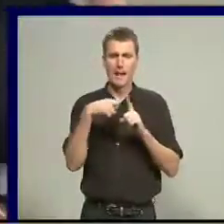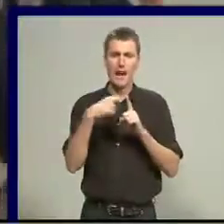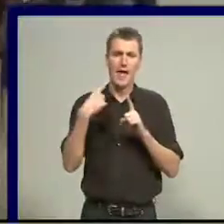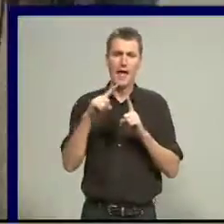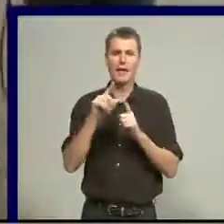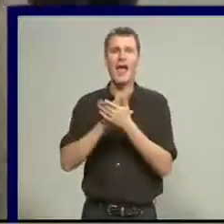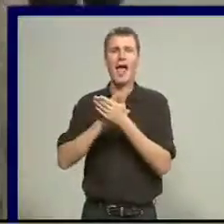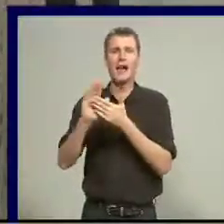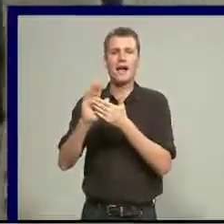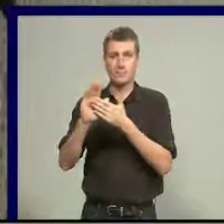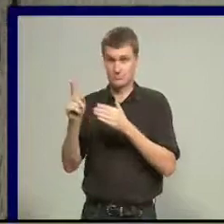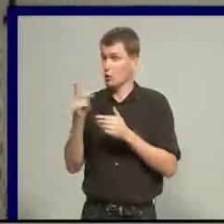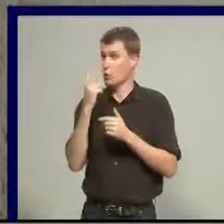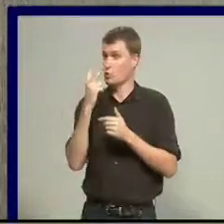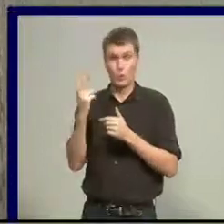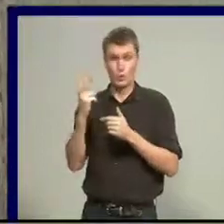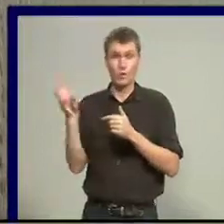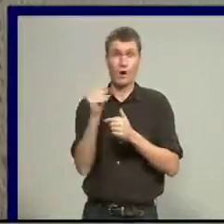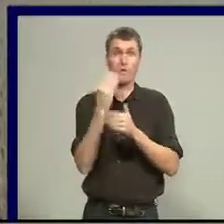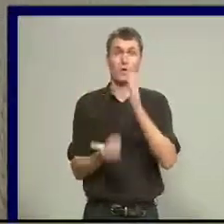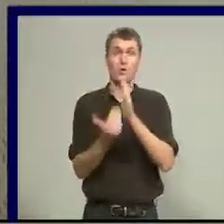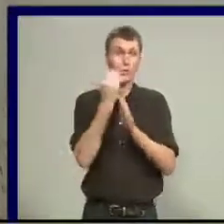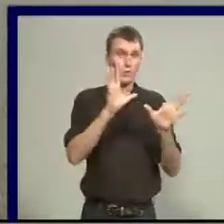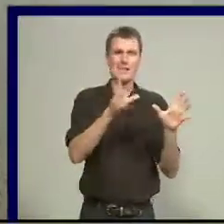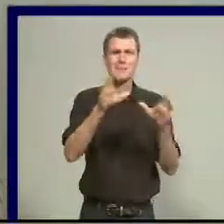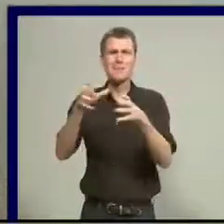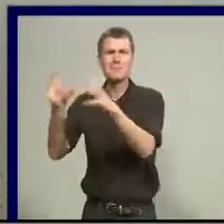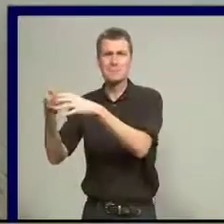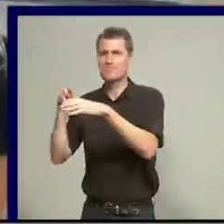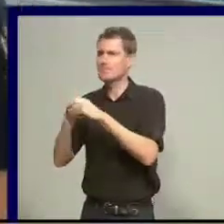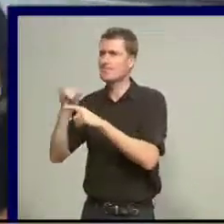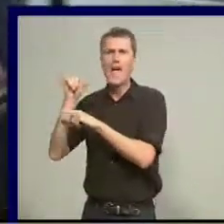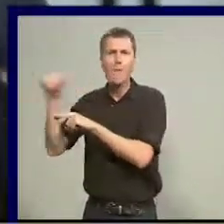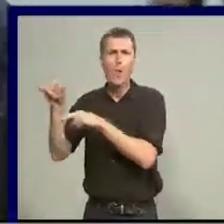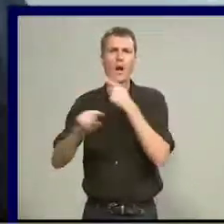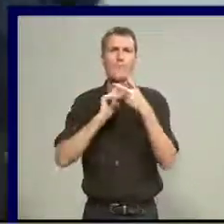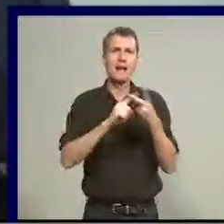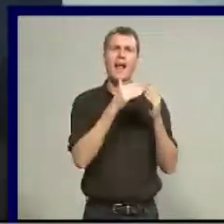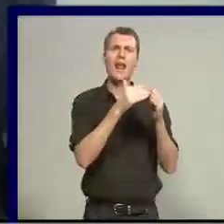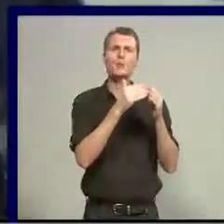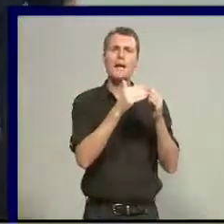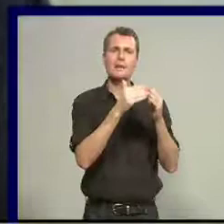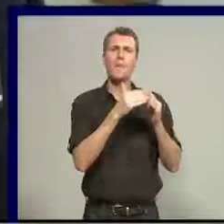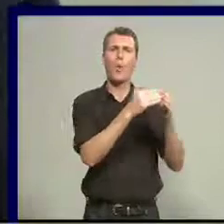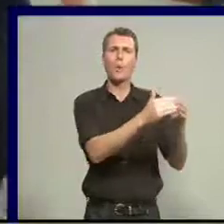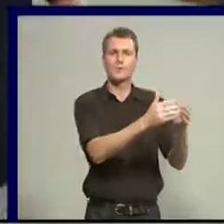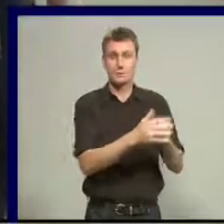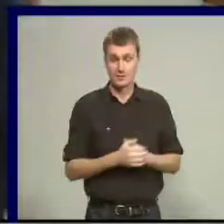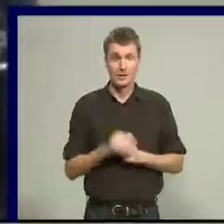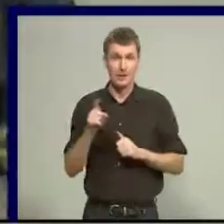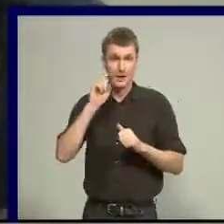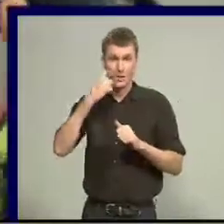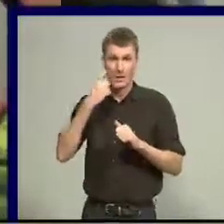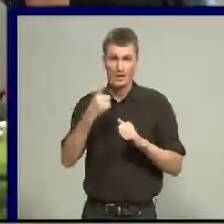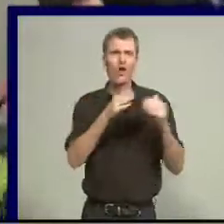dog teams based in Christchurch, working at both the airport and Littleton Port. Together these two will soon be scrutinising flights and